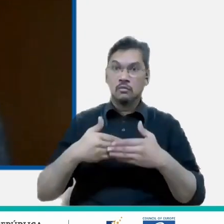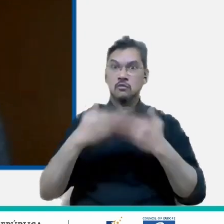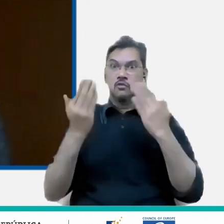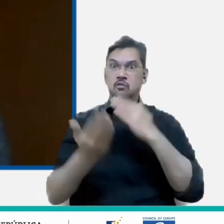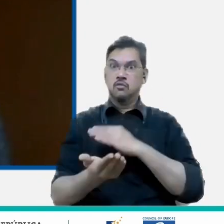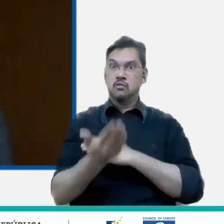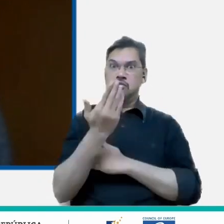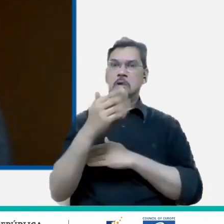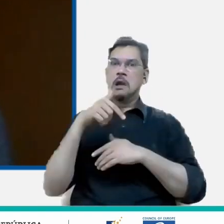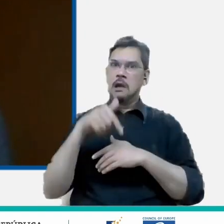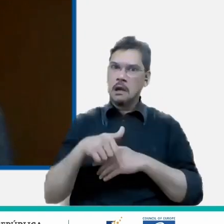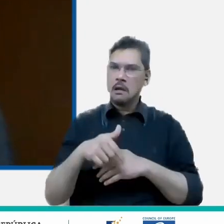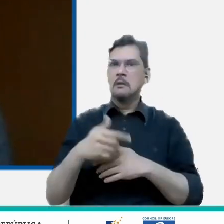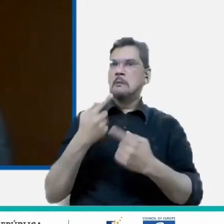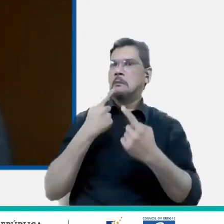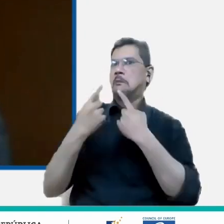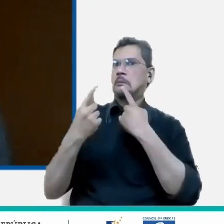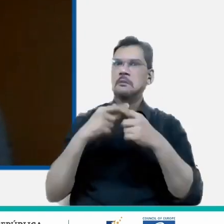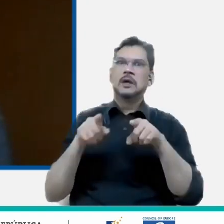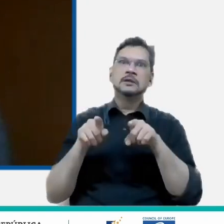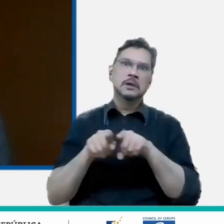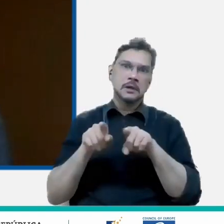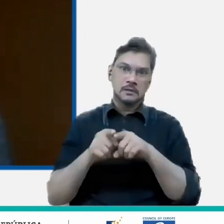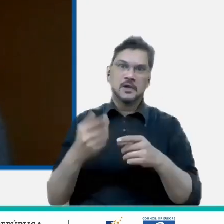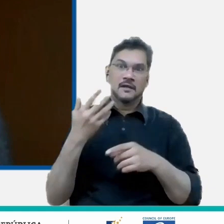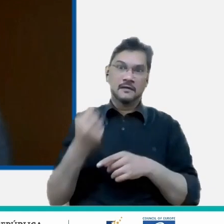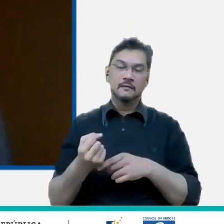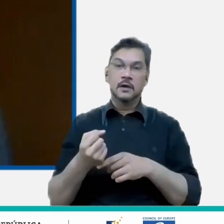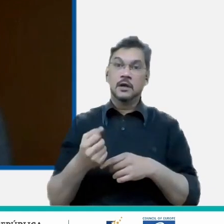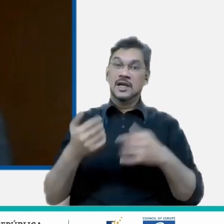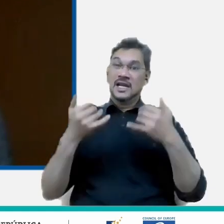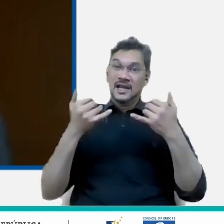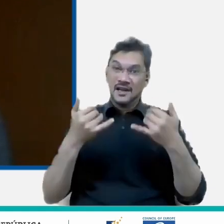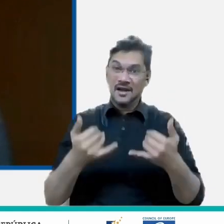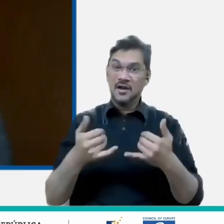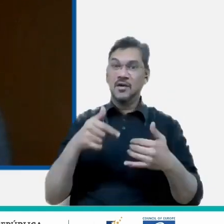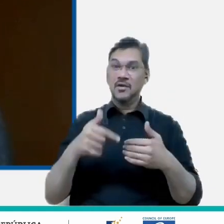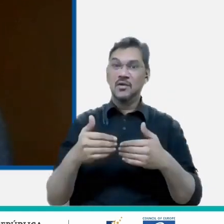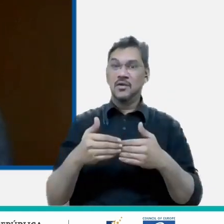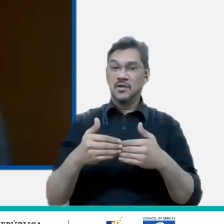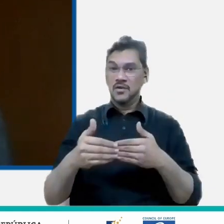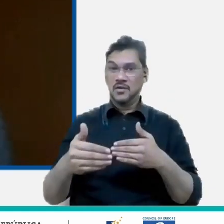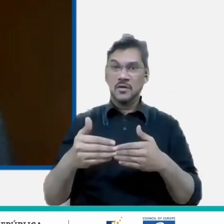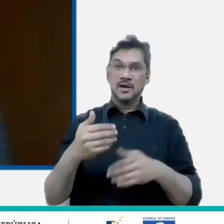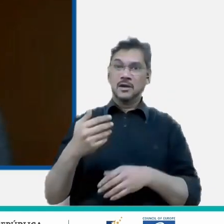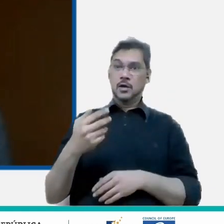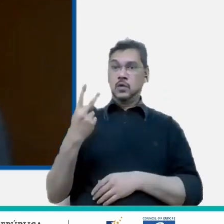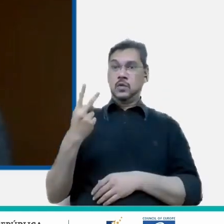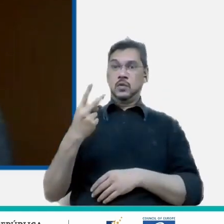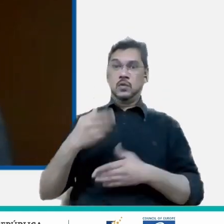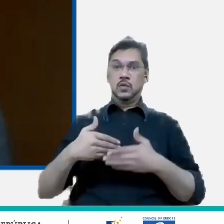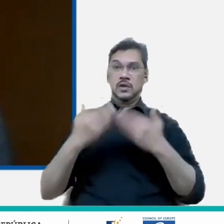drill. Echoing what has been already said in the past 2 days, that we are at the crossroad